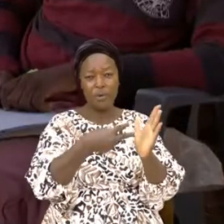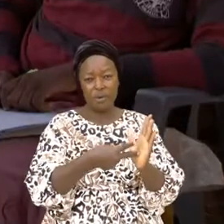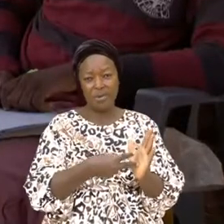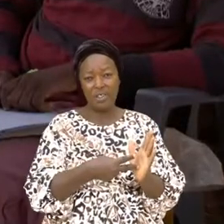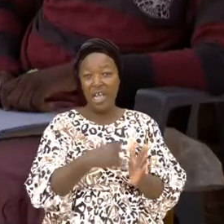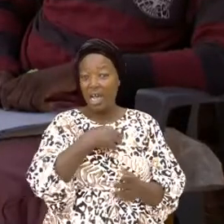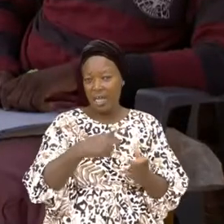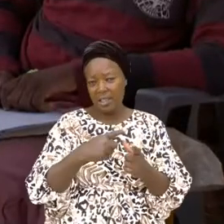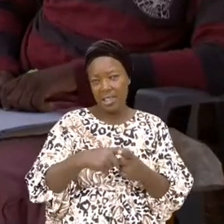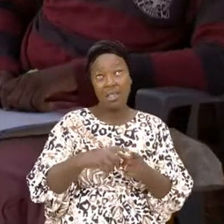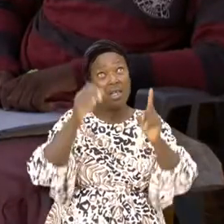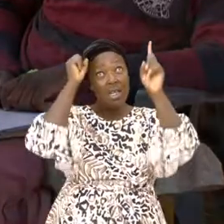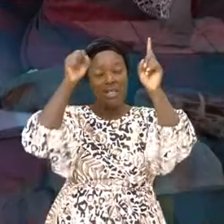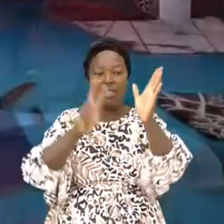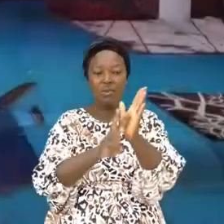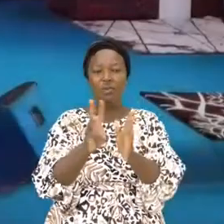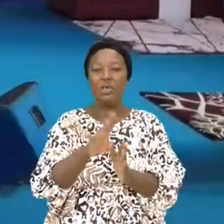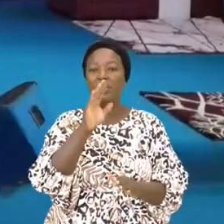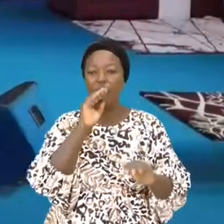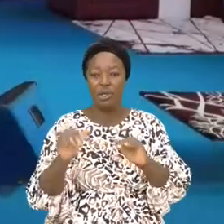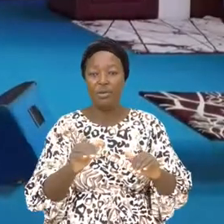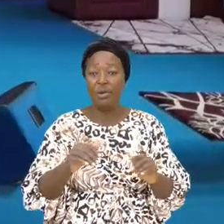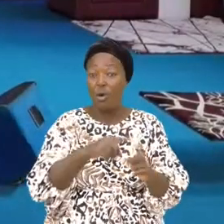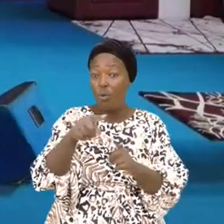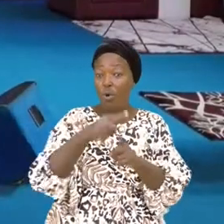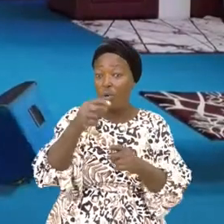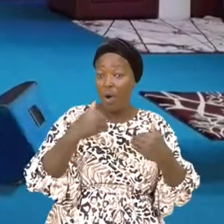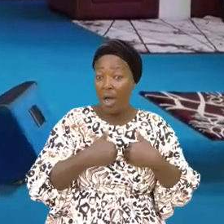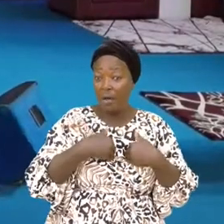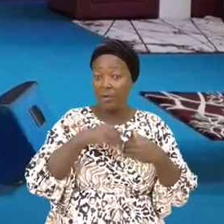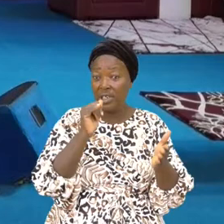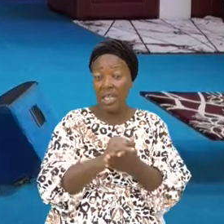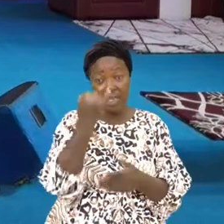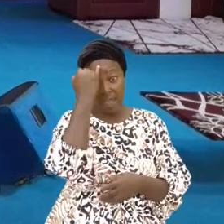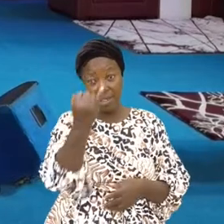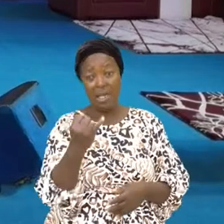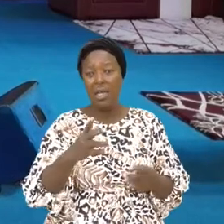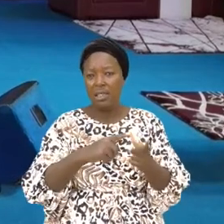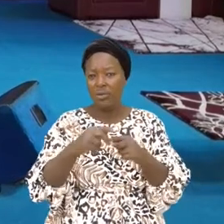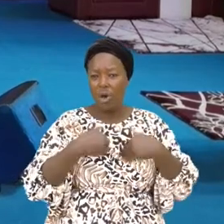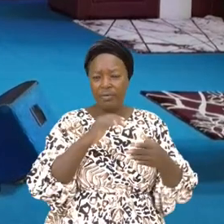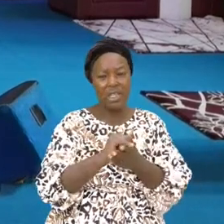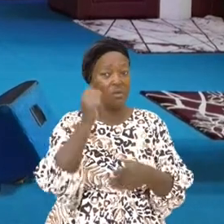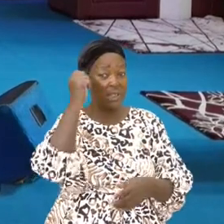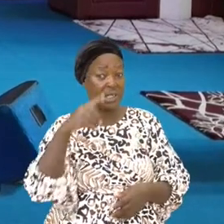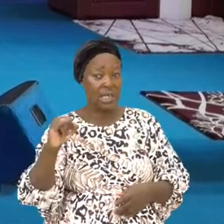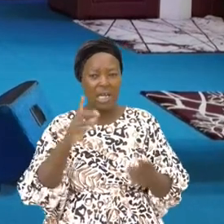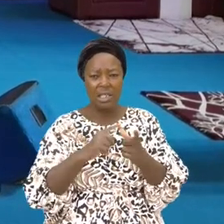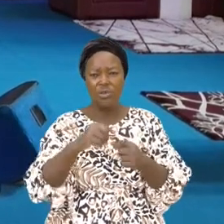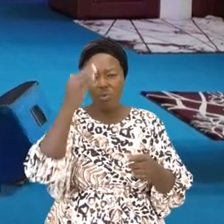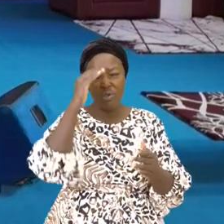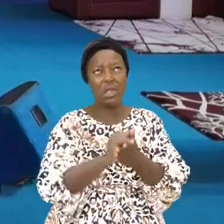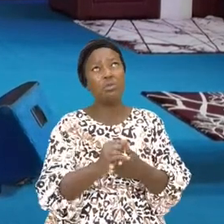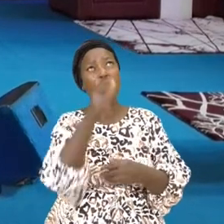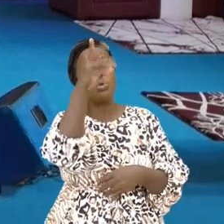his will be done. When you have that idea, you have that understanding, and you know that